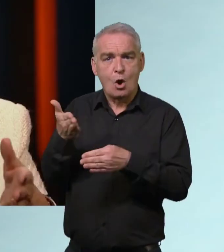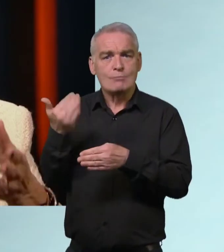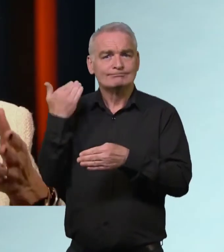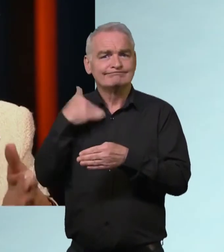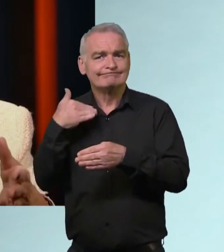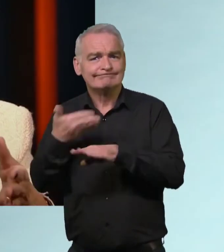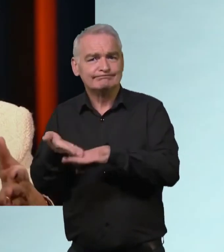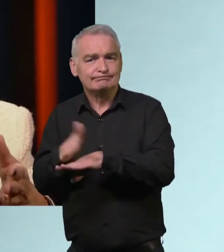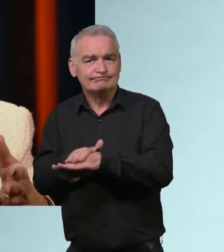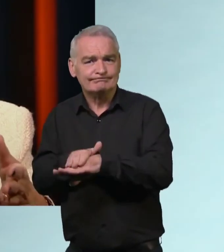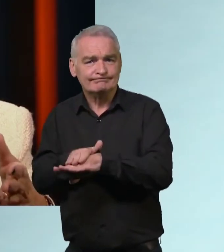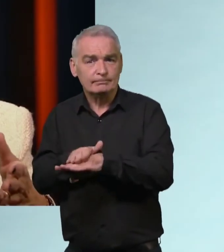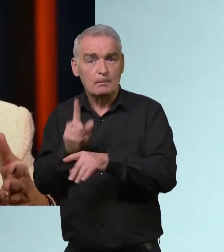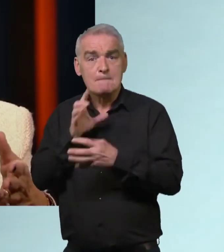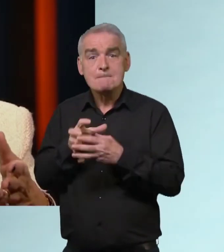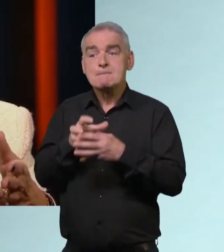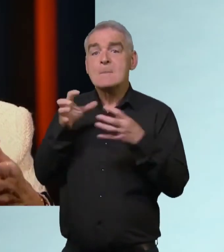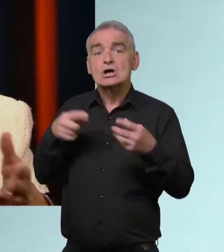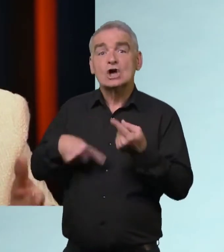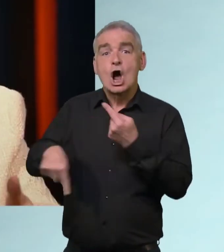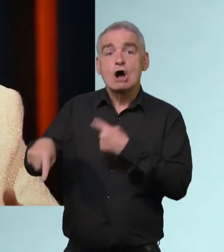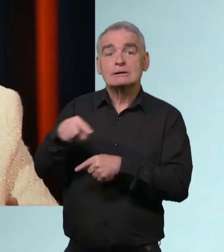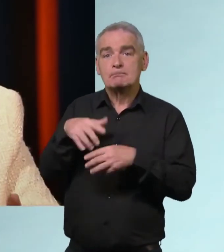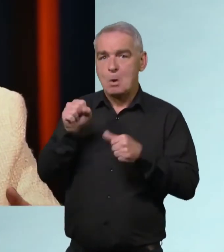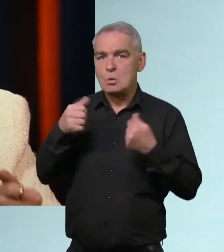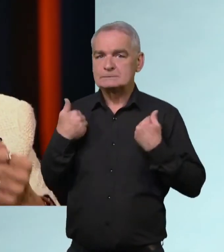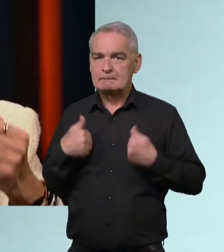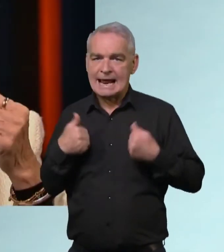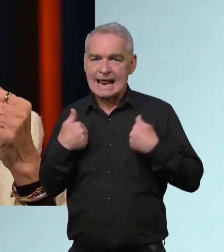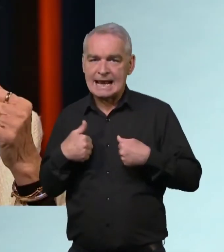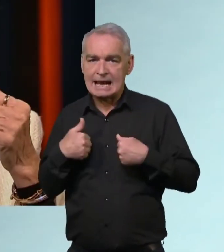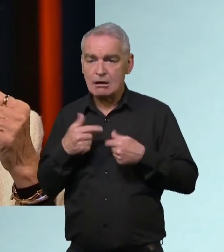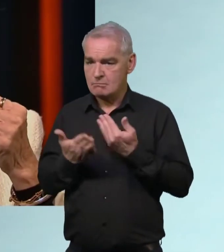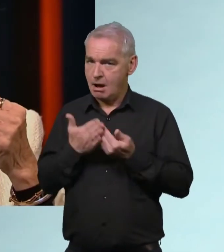And the majority of those are going to be males and young men.